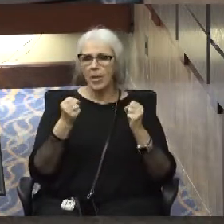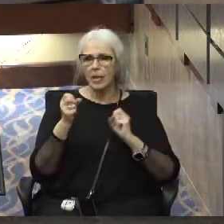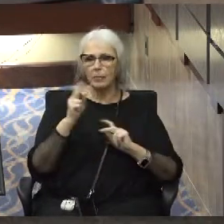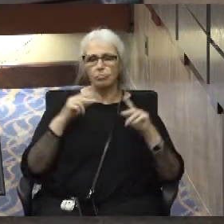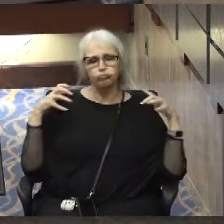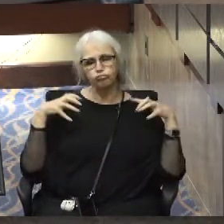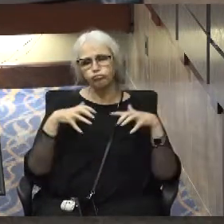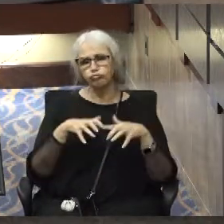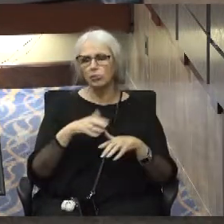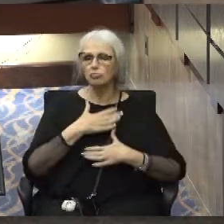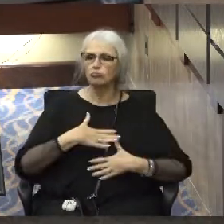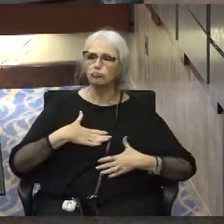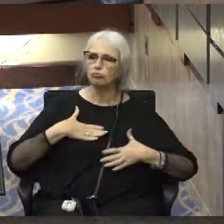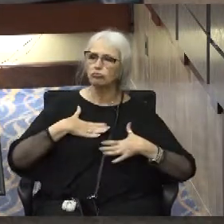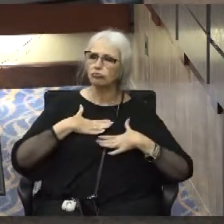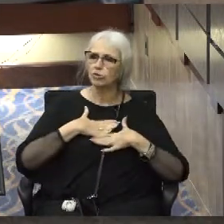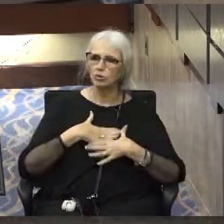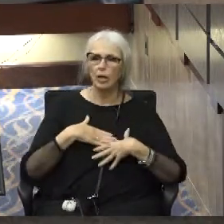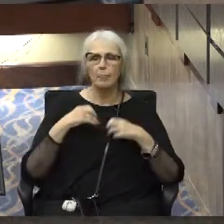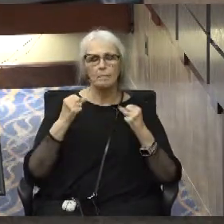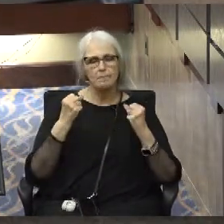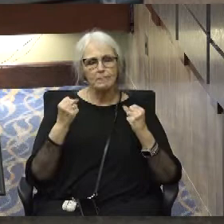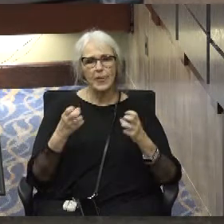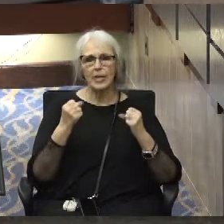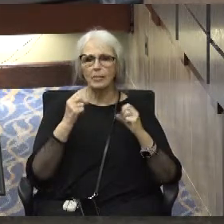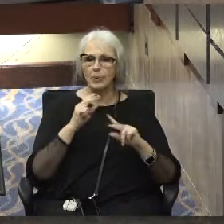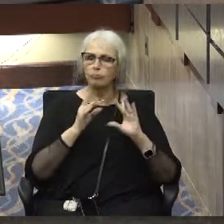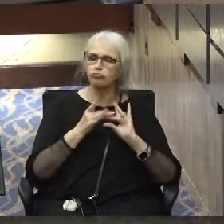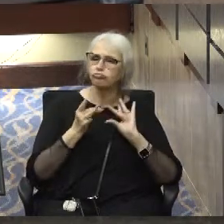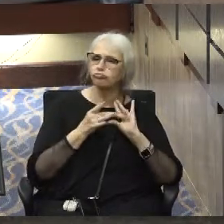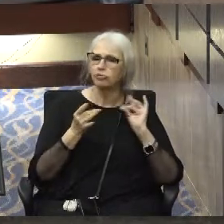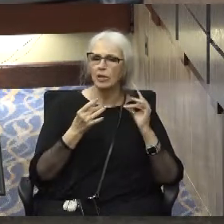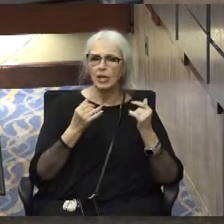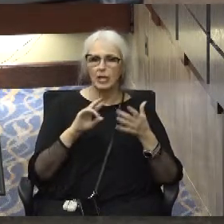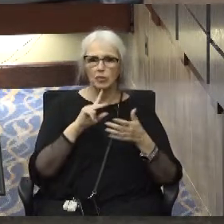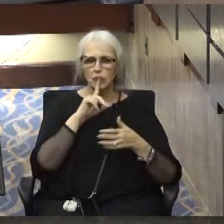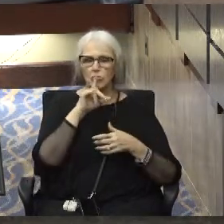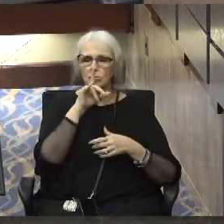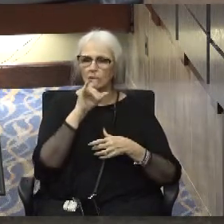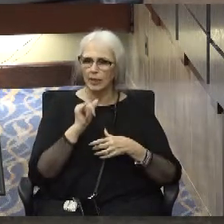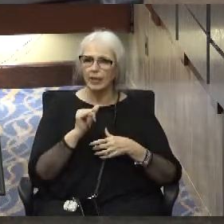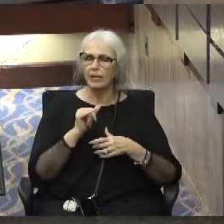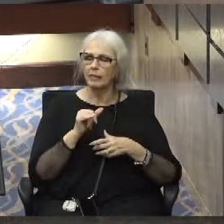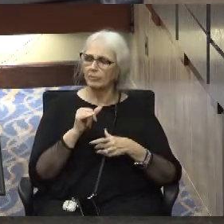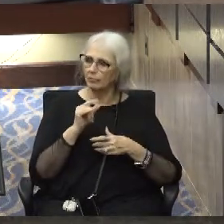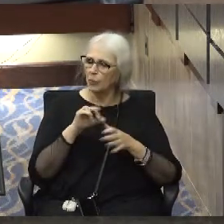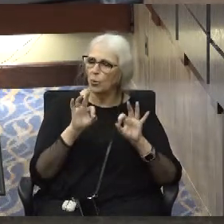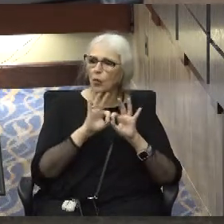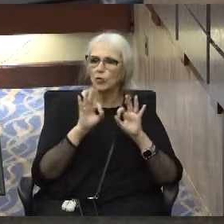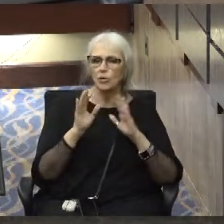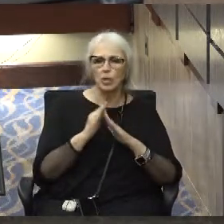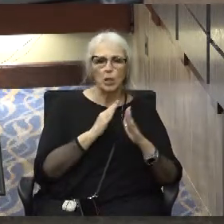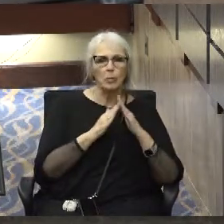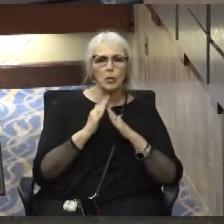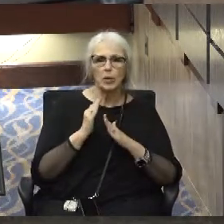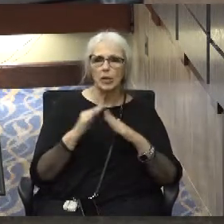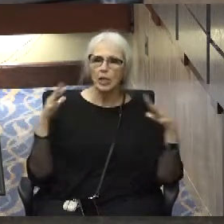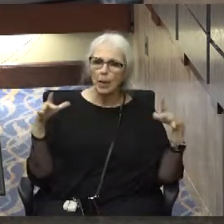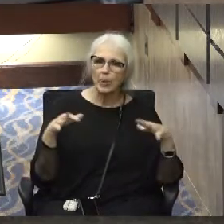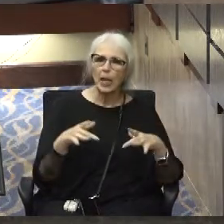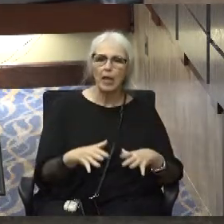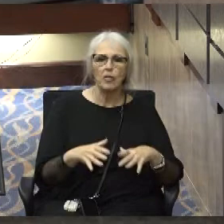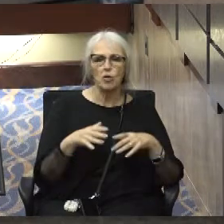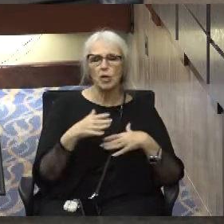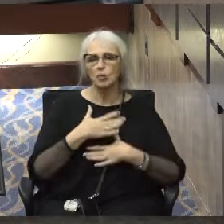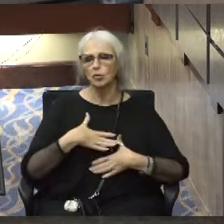community enjoyed it. And I've gotten a lot of commentary today that this is such a meaningful community event for people to gather and enjoy it. So Jonathan and